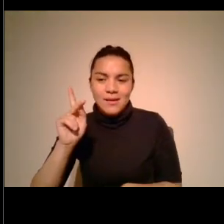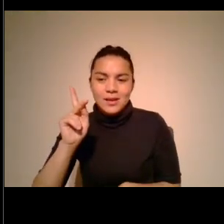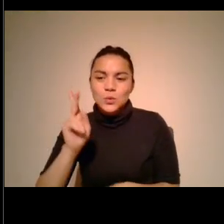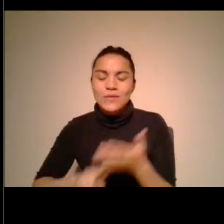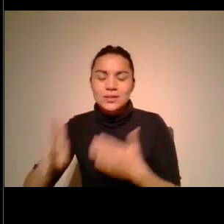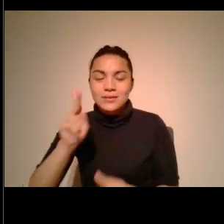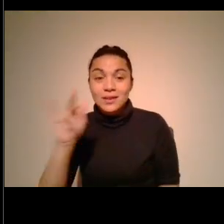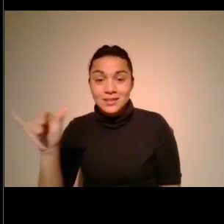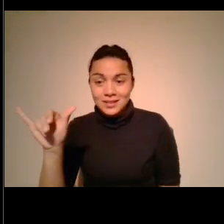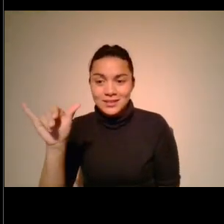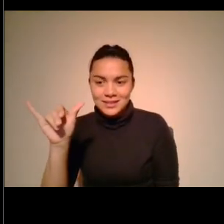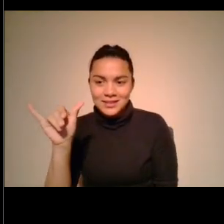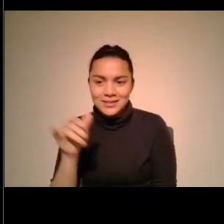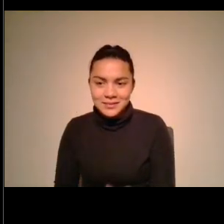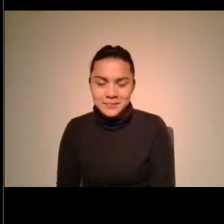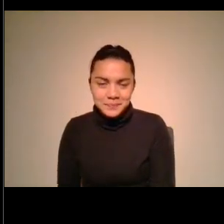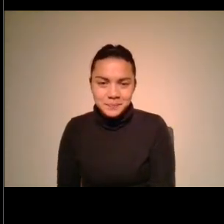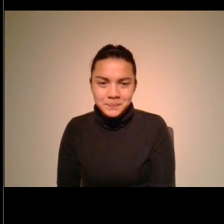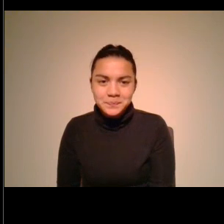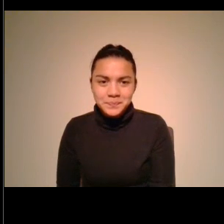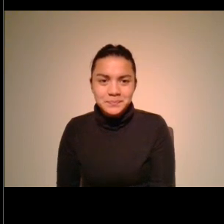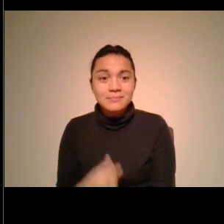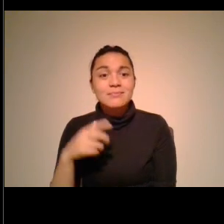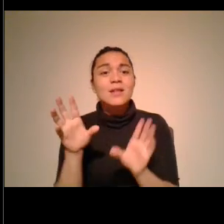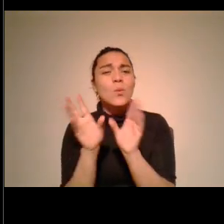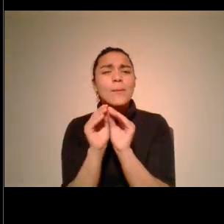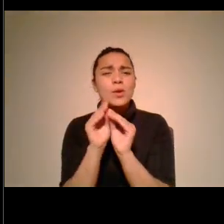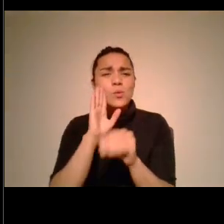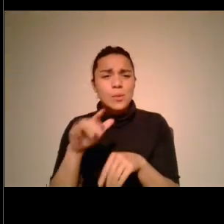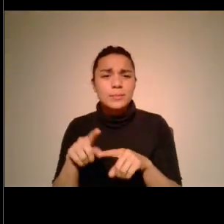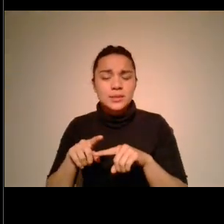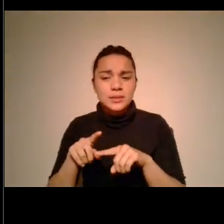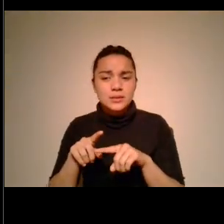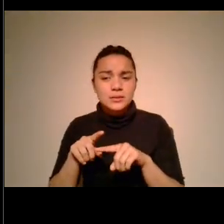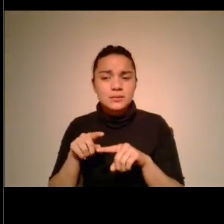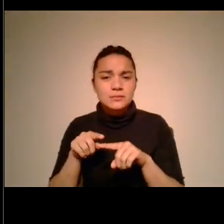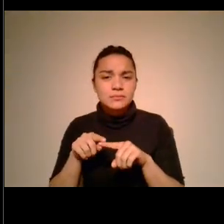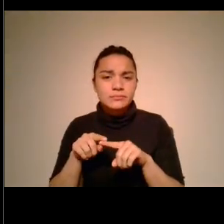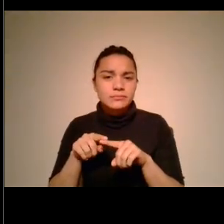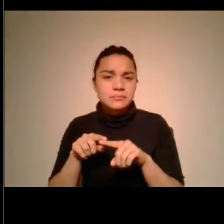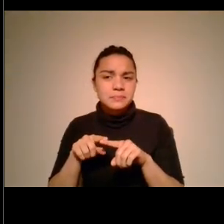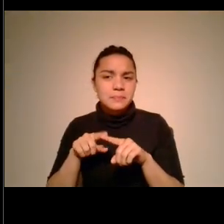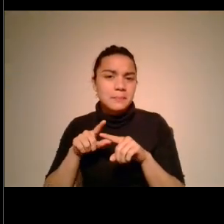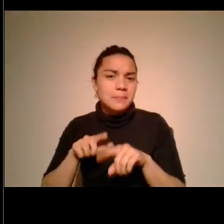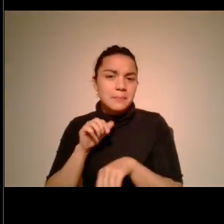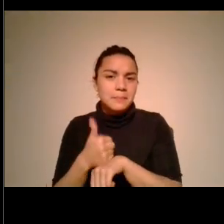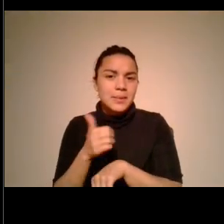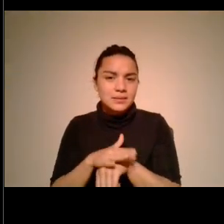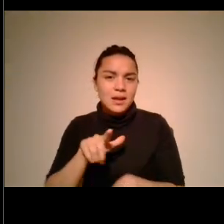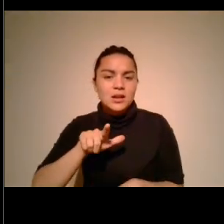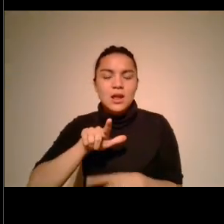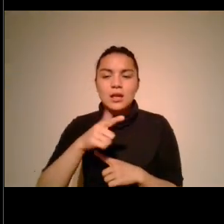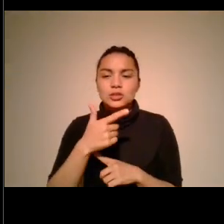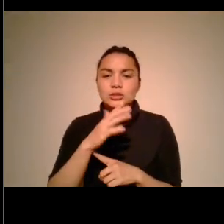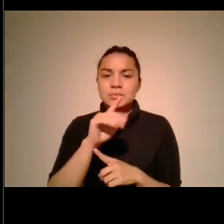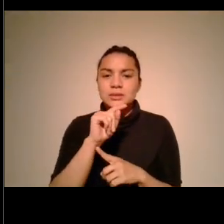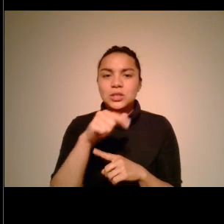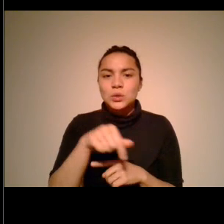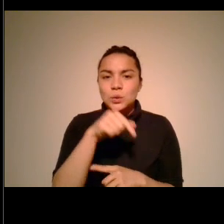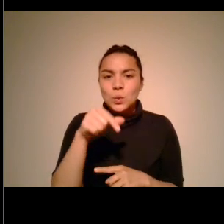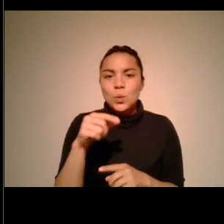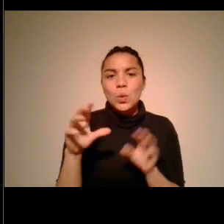today the webinar is going to be based off of the LGBTQ Linguistics panel from the previous